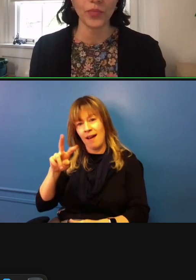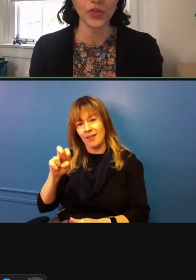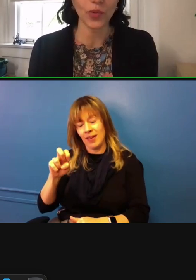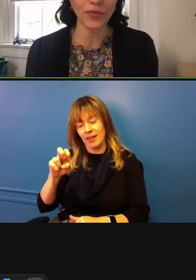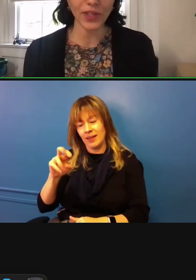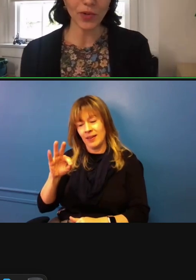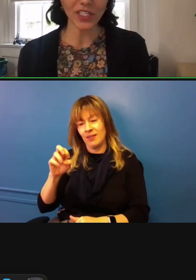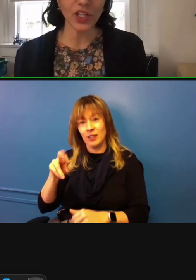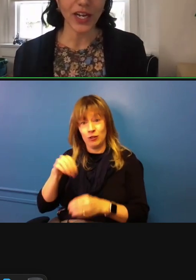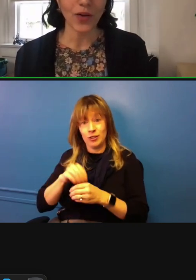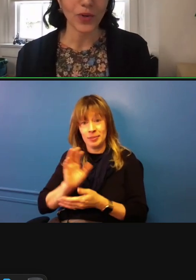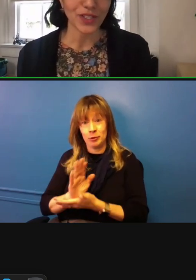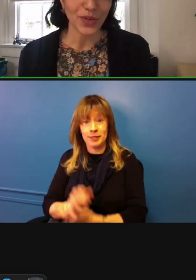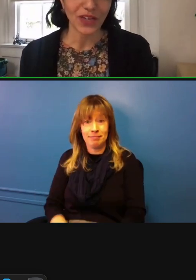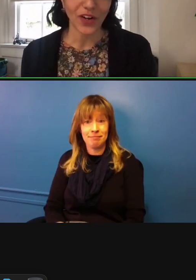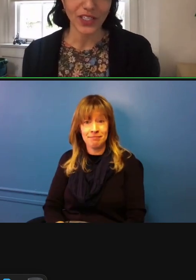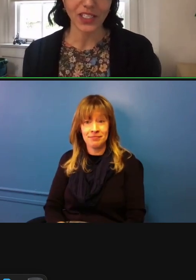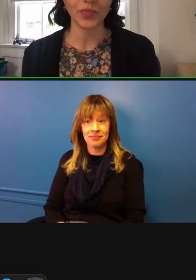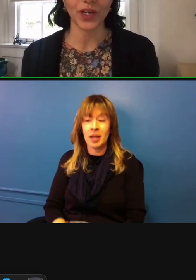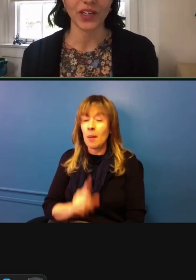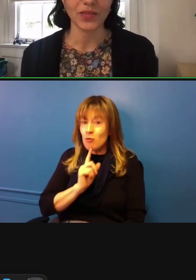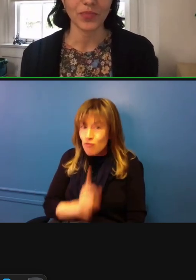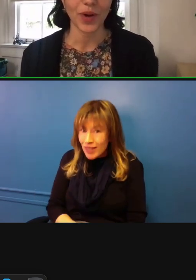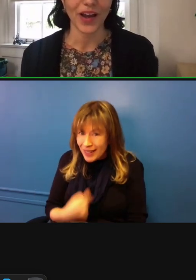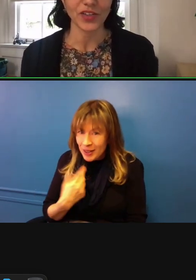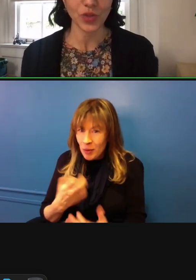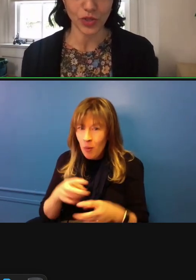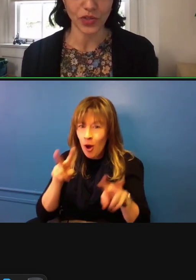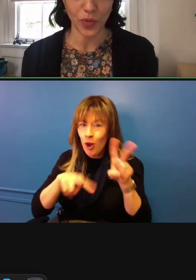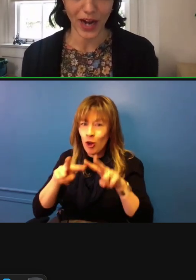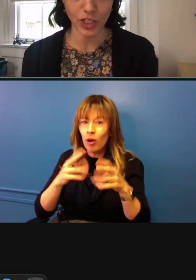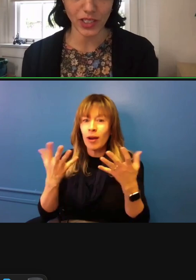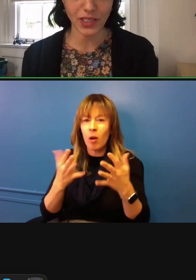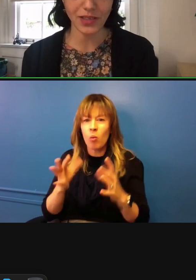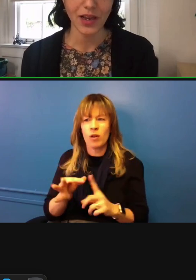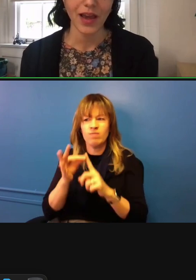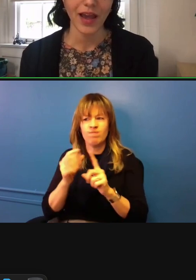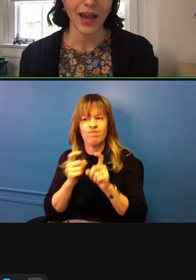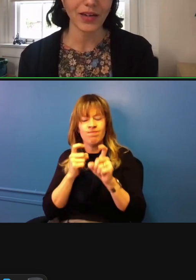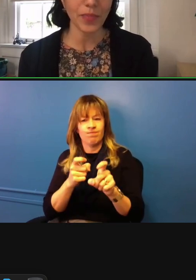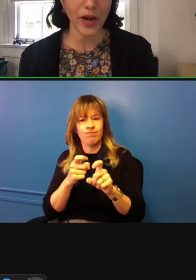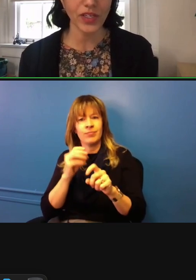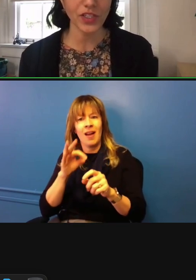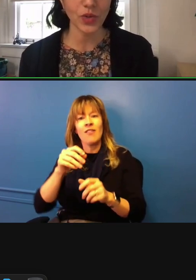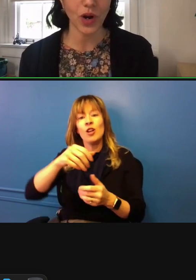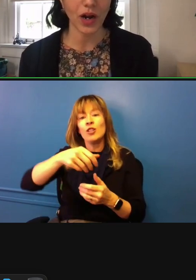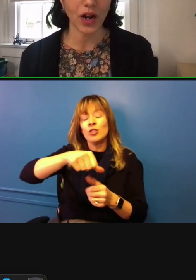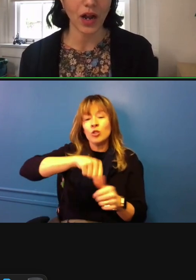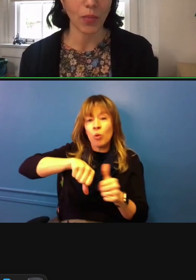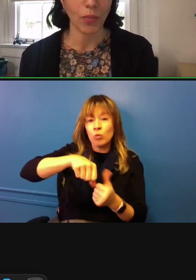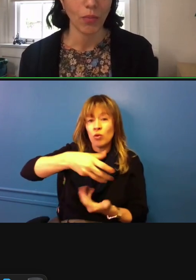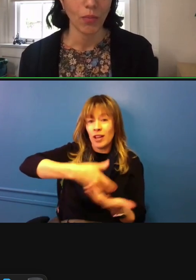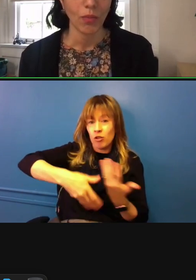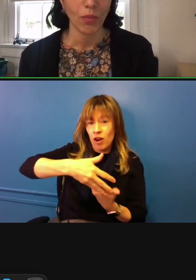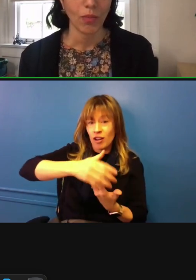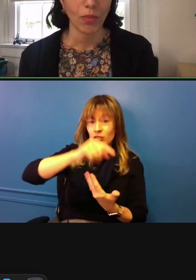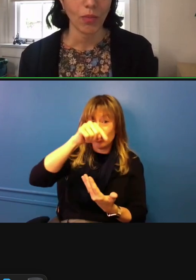the movie. So what we really wanted to look at was the unique variance explained by social interactions and compare this to our